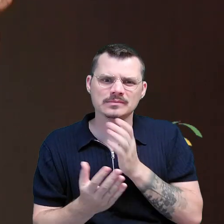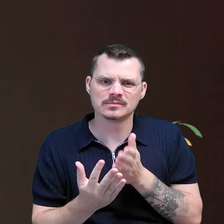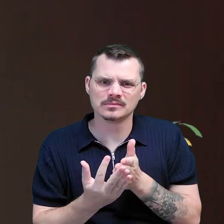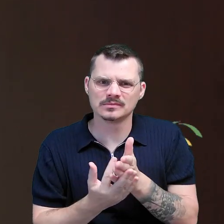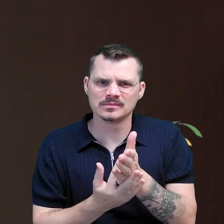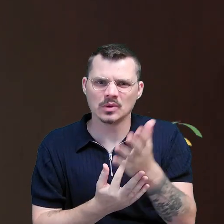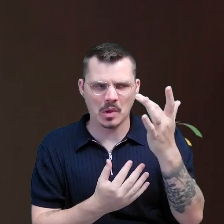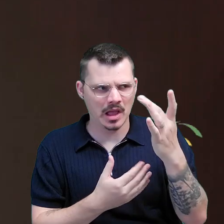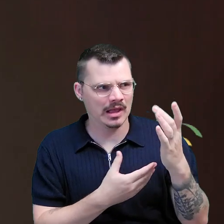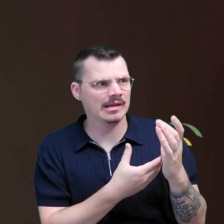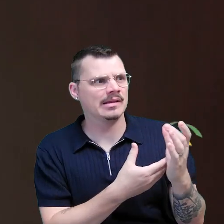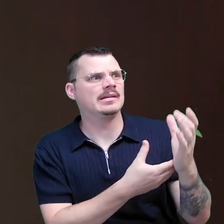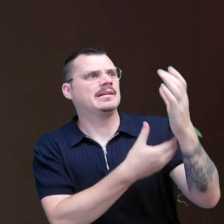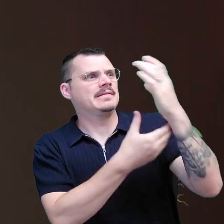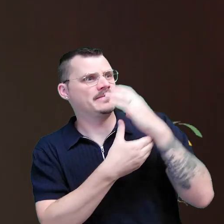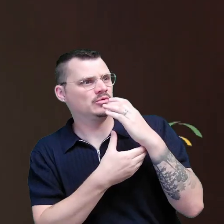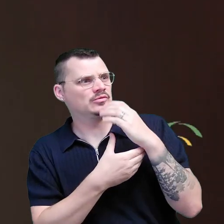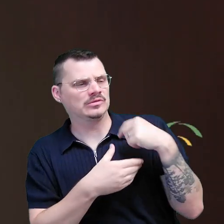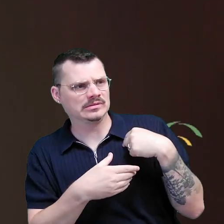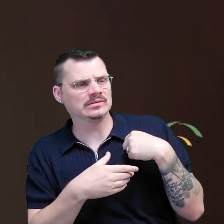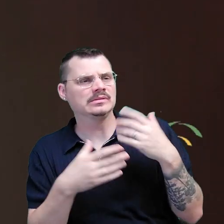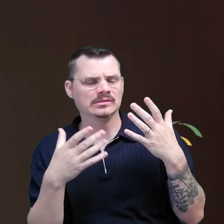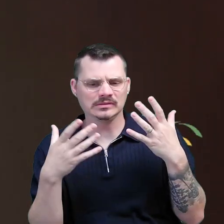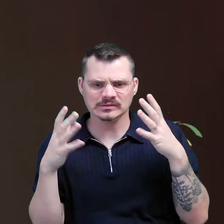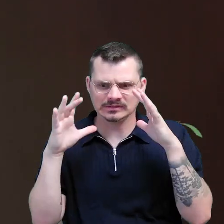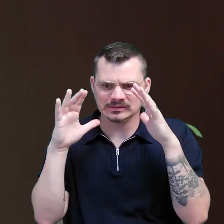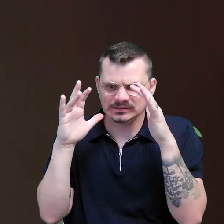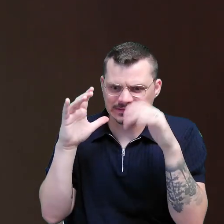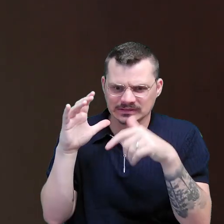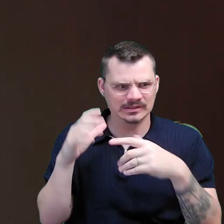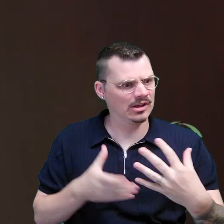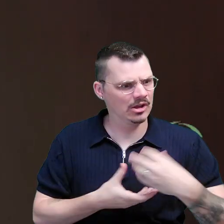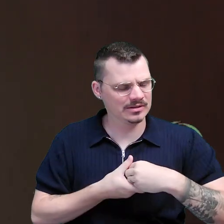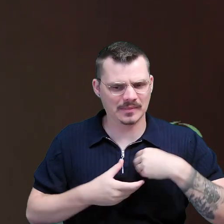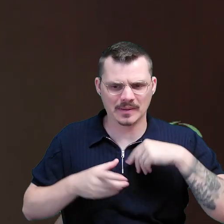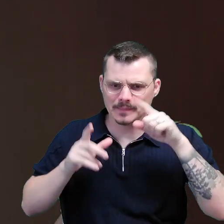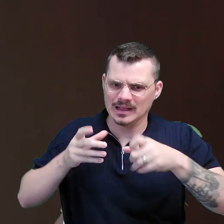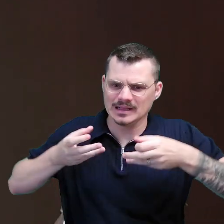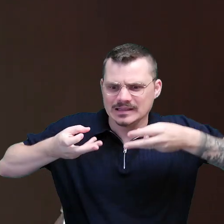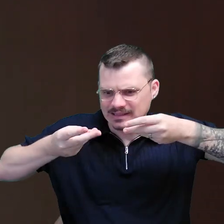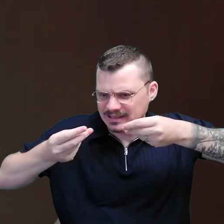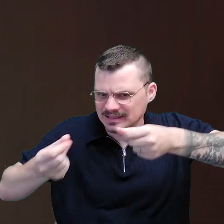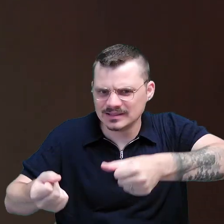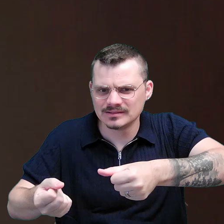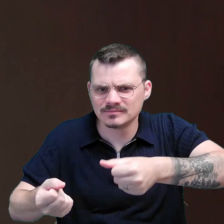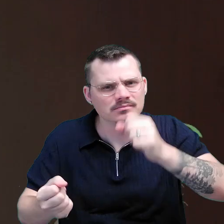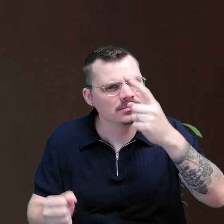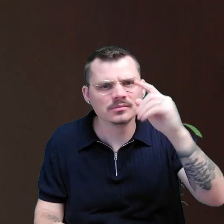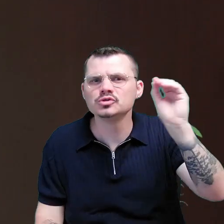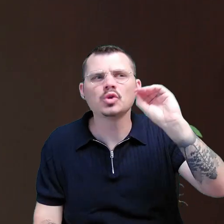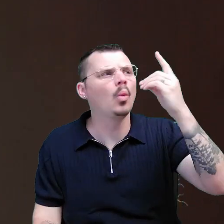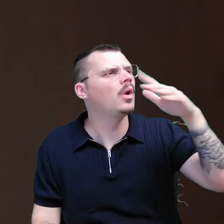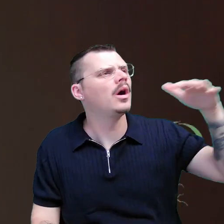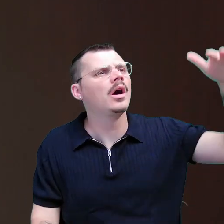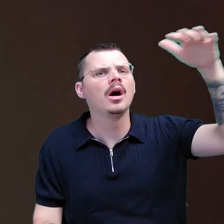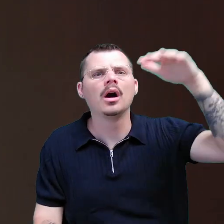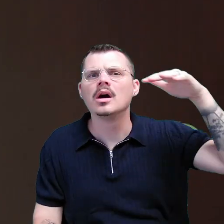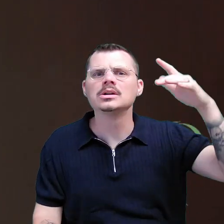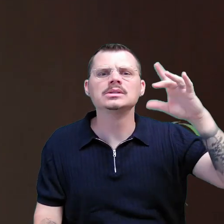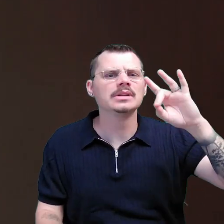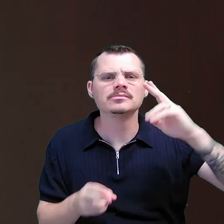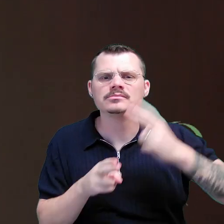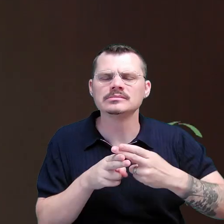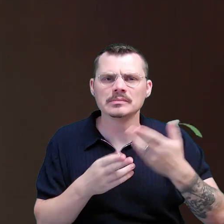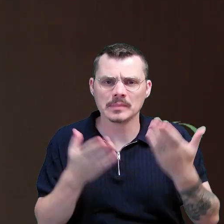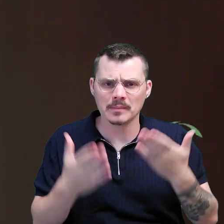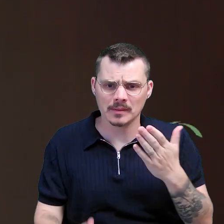when they were forced into this very expensive tunnel. And at no point did anybody say,